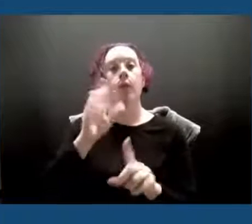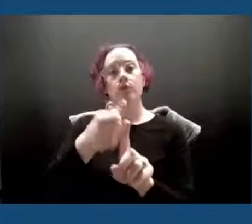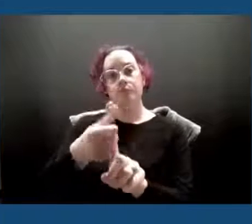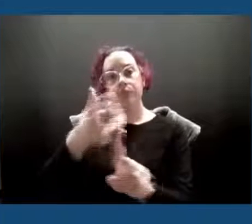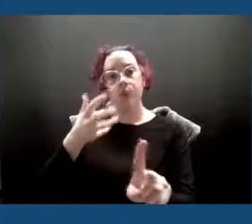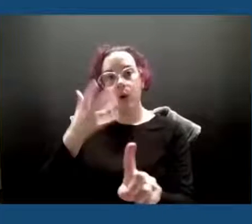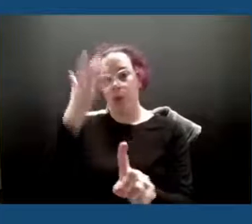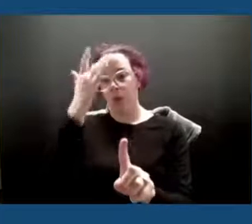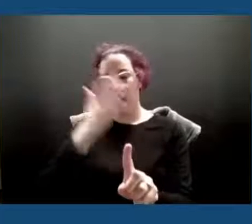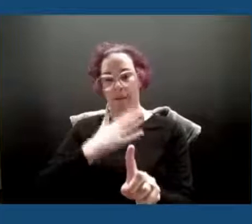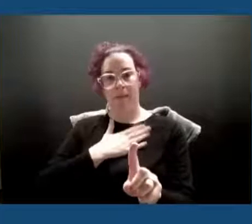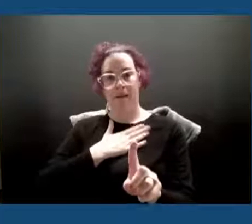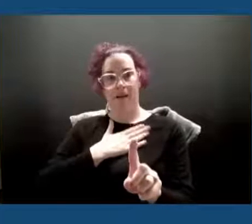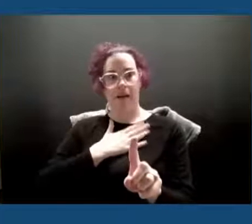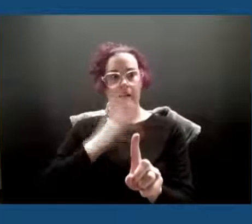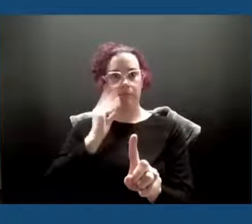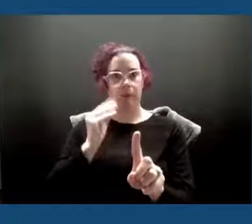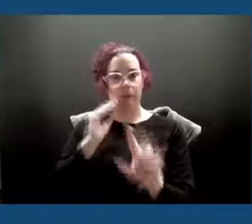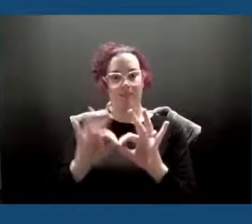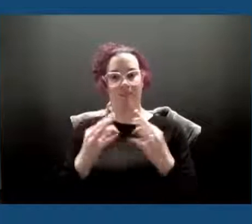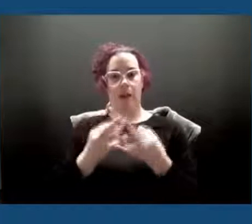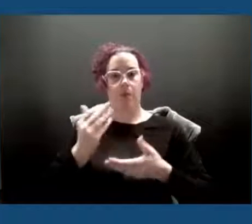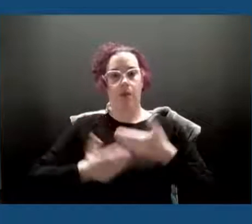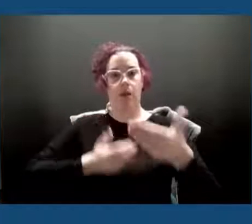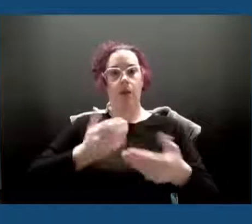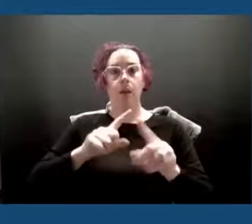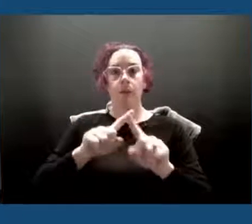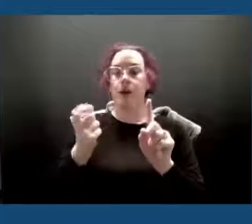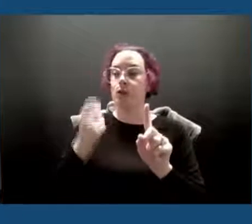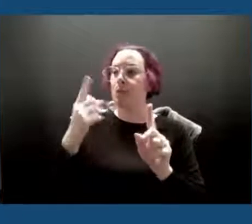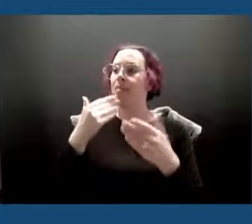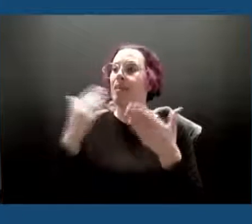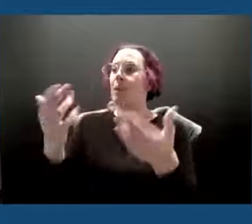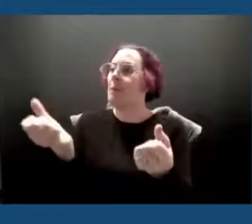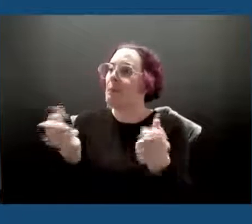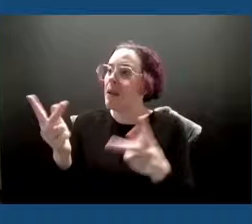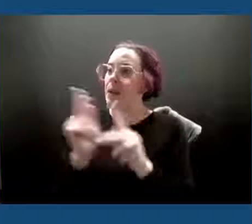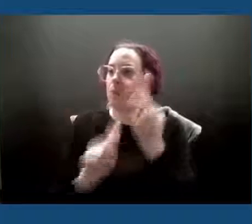for me, but I also am so grateful to all of the people who are here today.